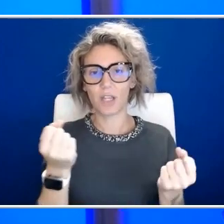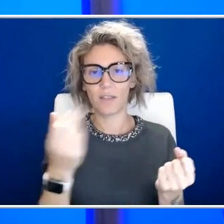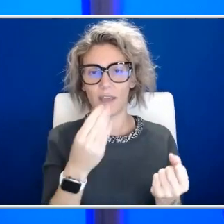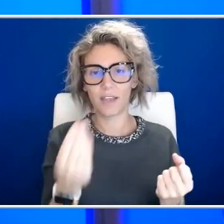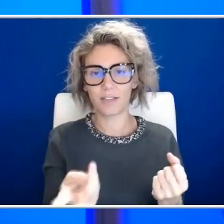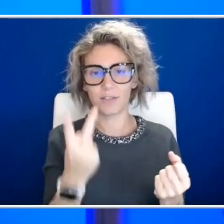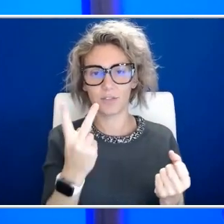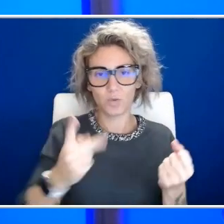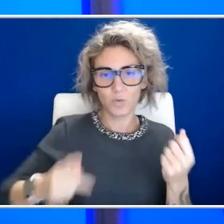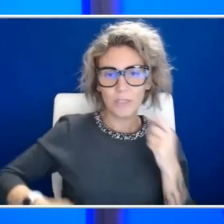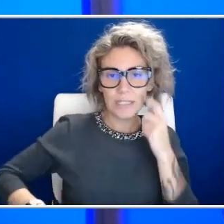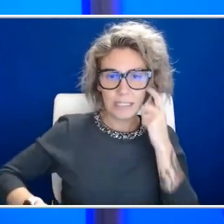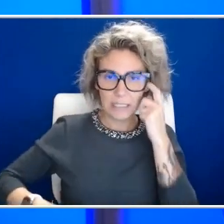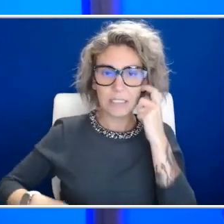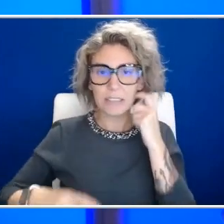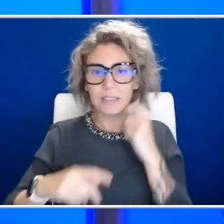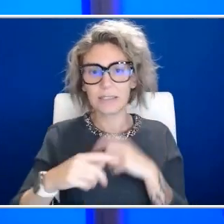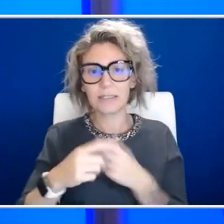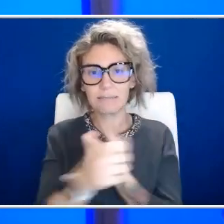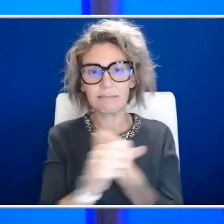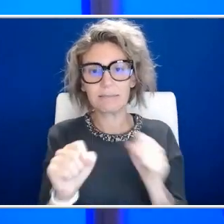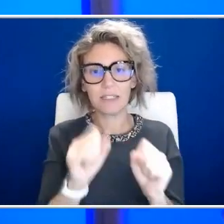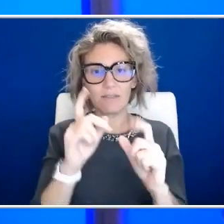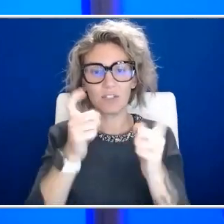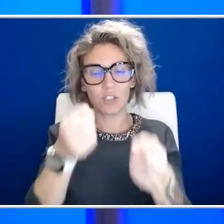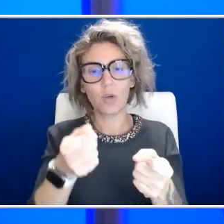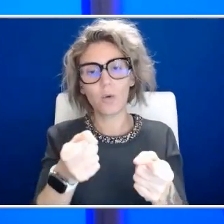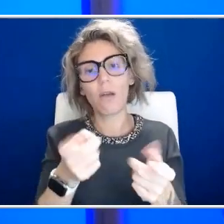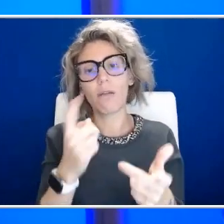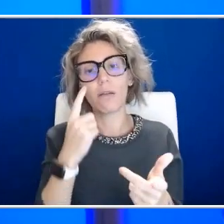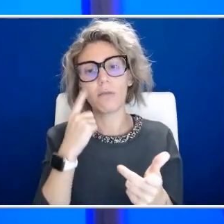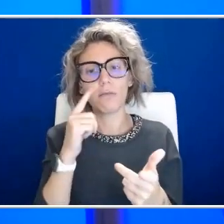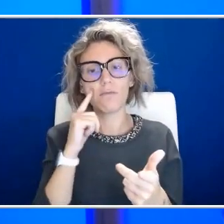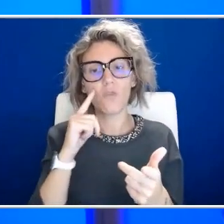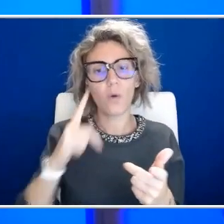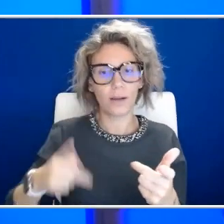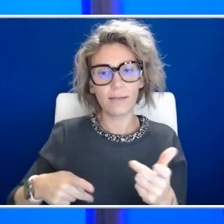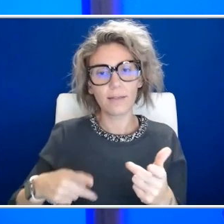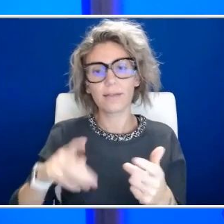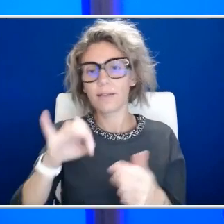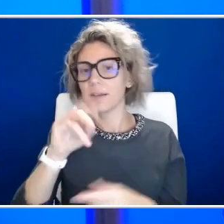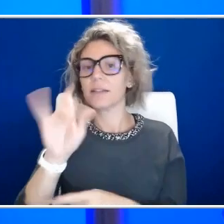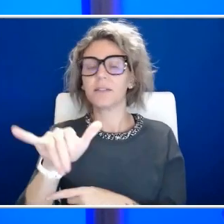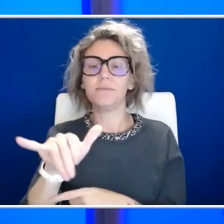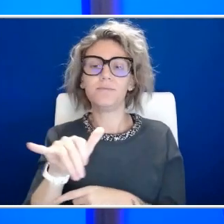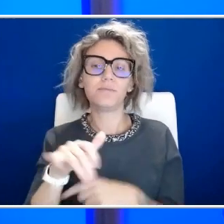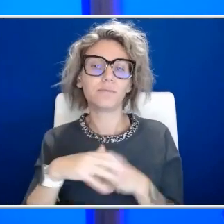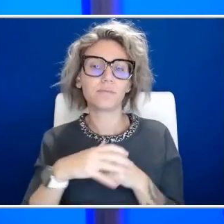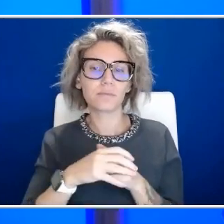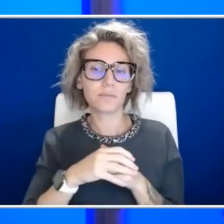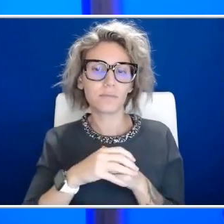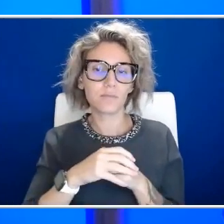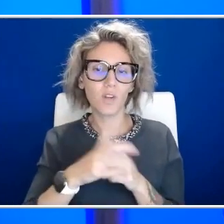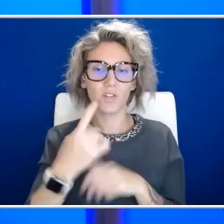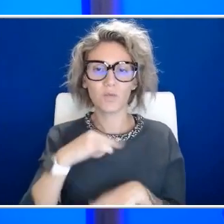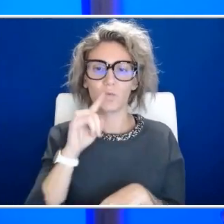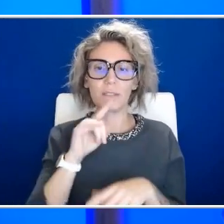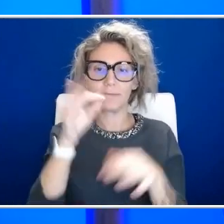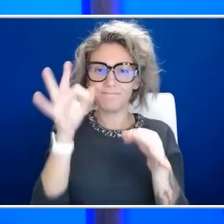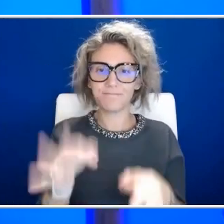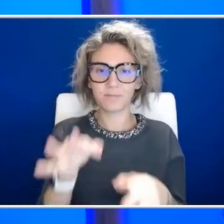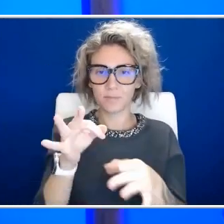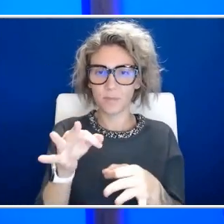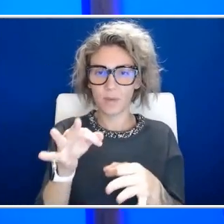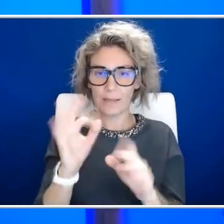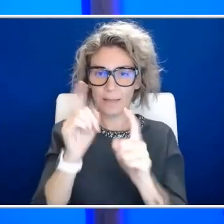kidneys, it's safe to donate a kidney. So essentially we choose the donors who are very, very